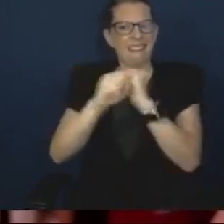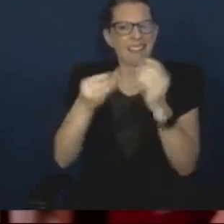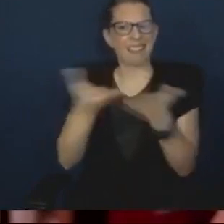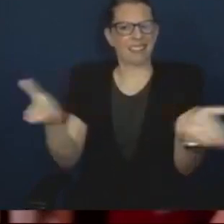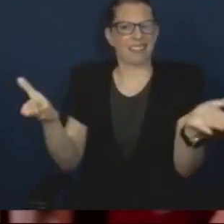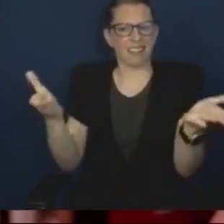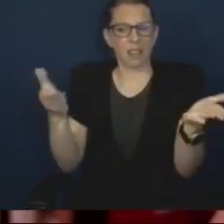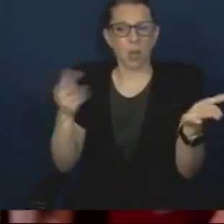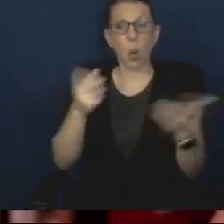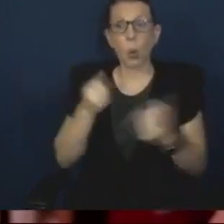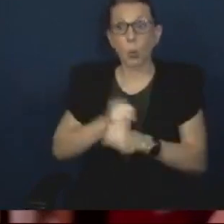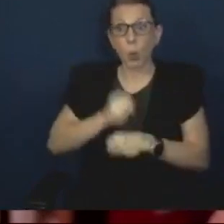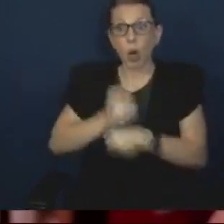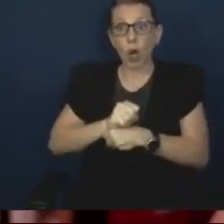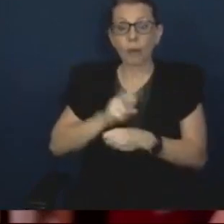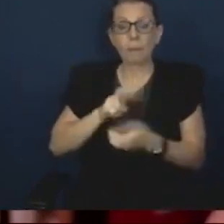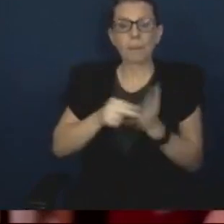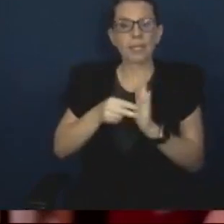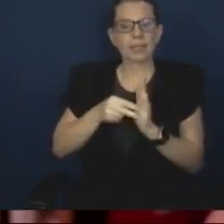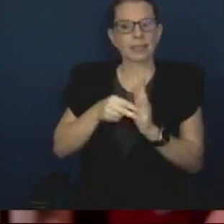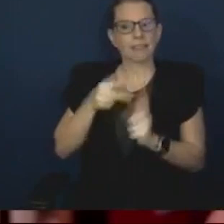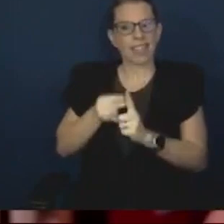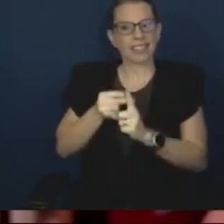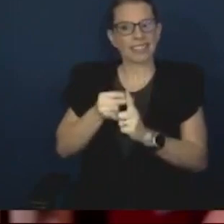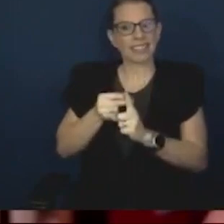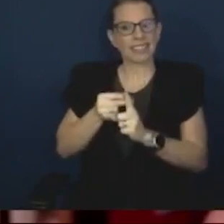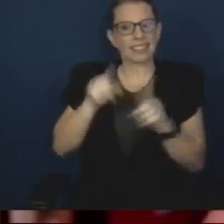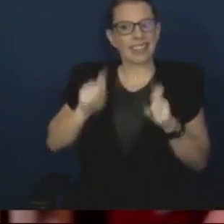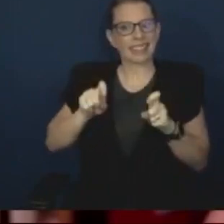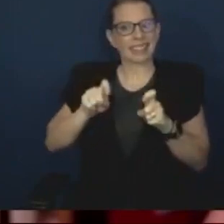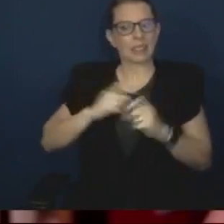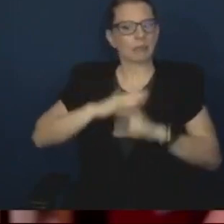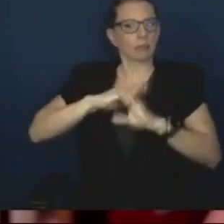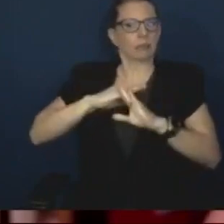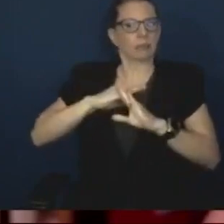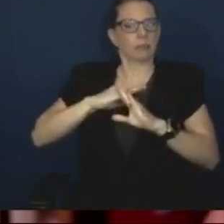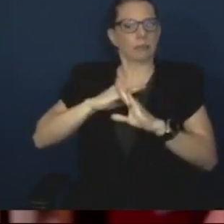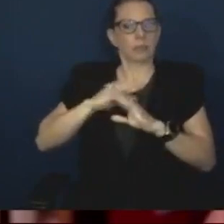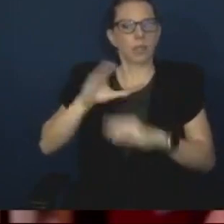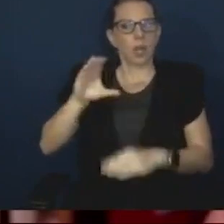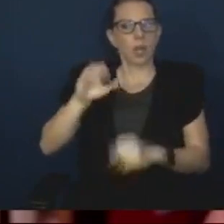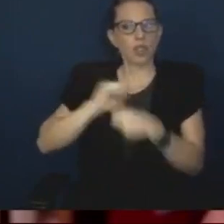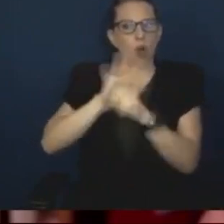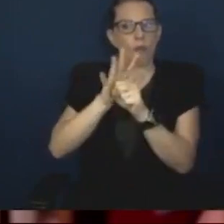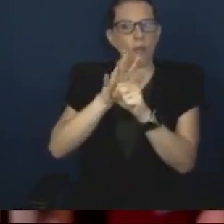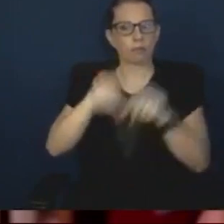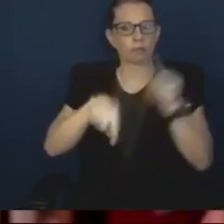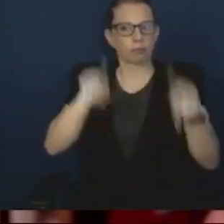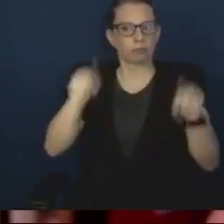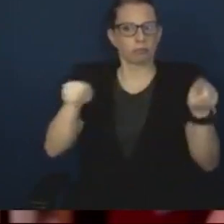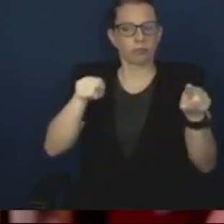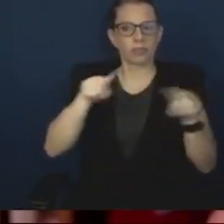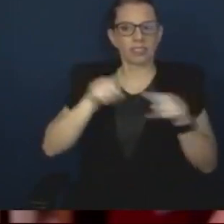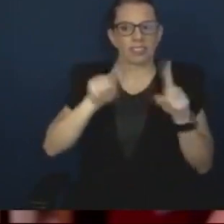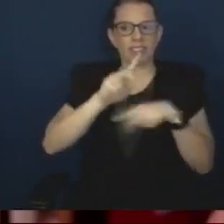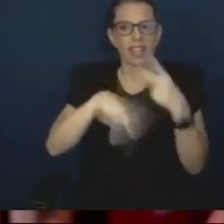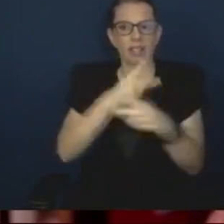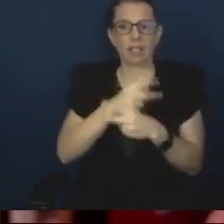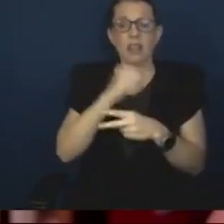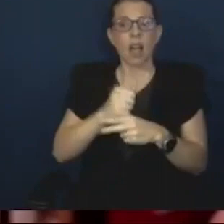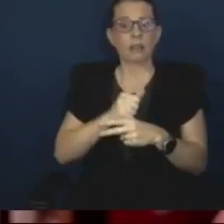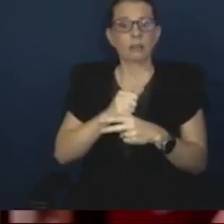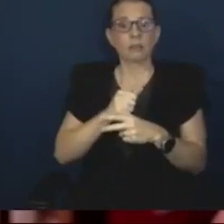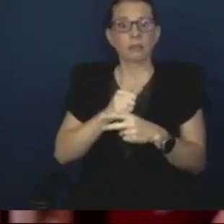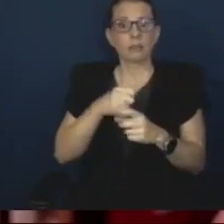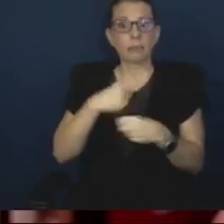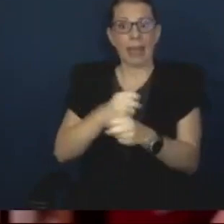tested originally to prevent COVID of all kinds. They were never tested to prevent infection. In fact, most